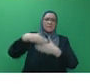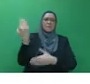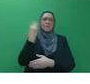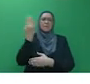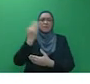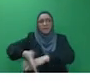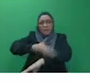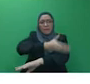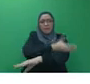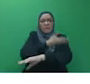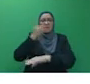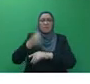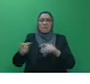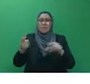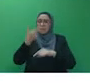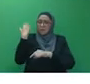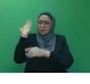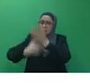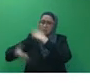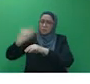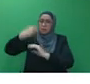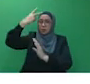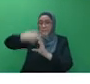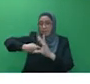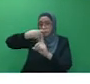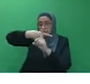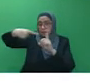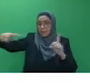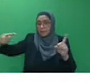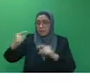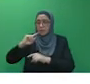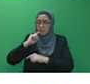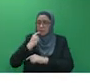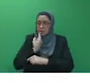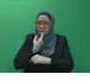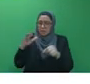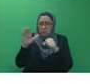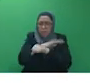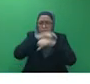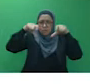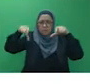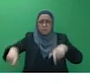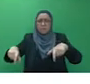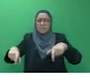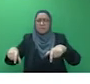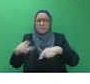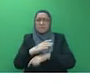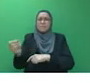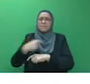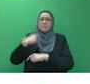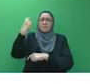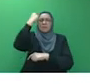would have a handle on it like the first lockdown the serious one i think it was two months i think about two and a half months of like complete lockdown